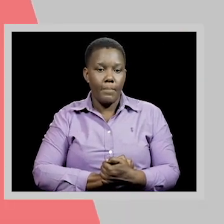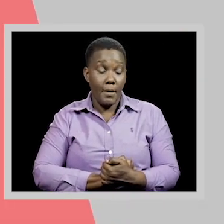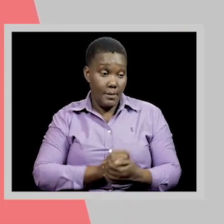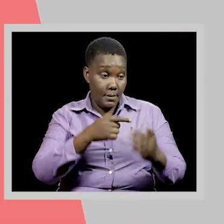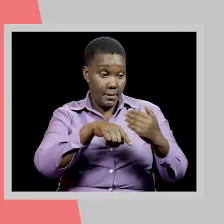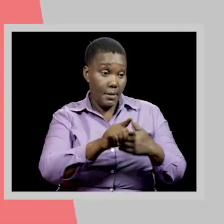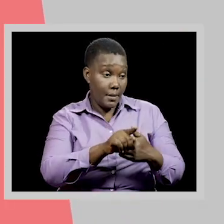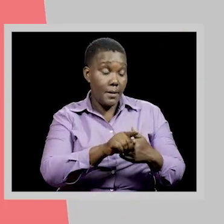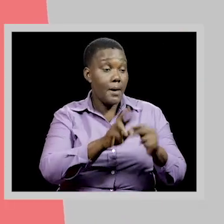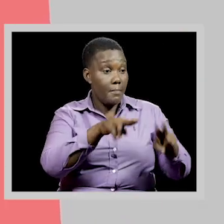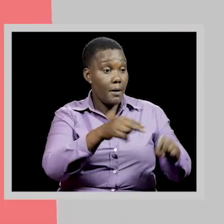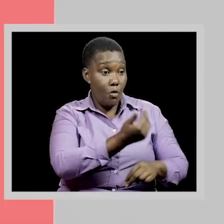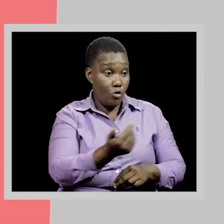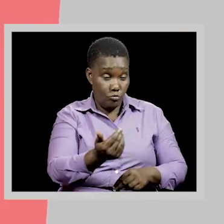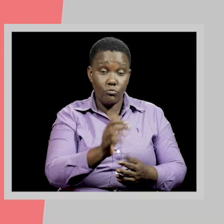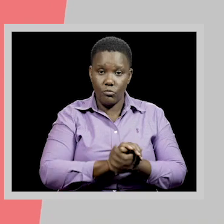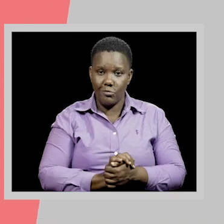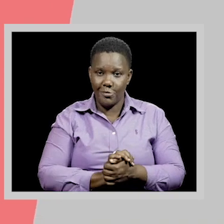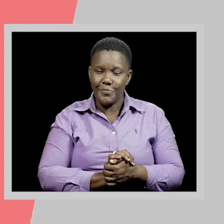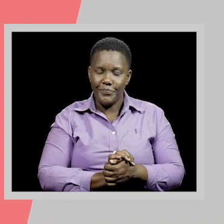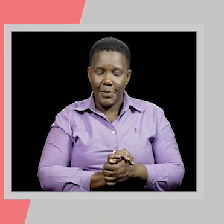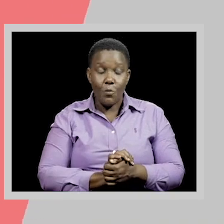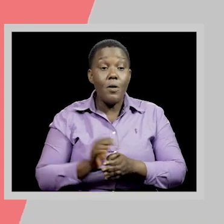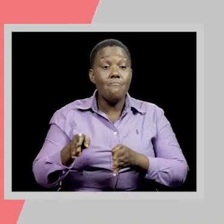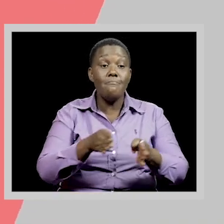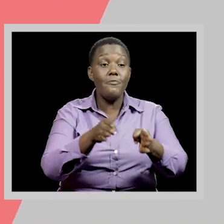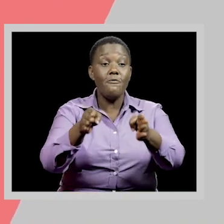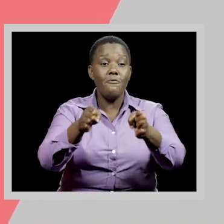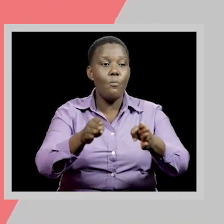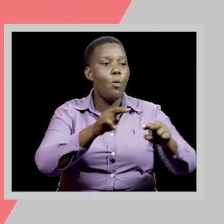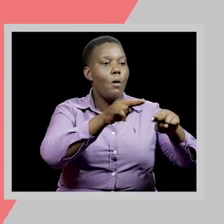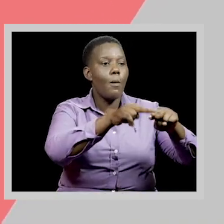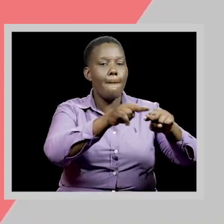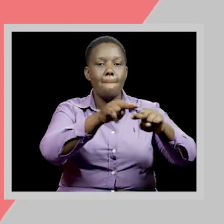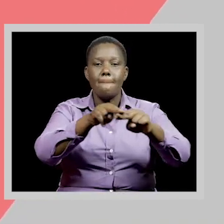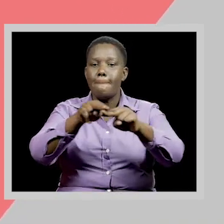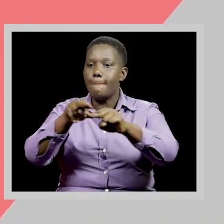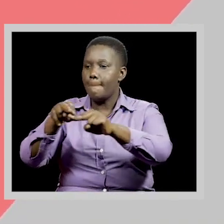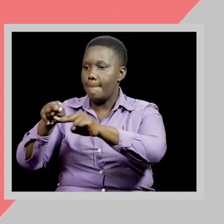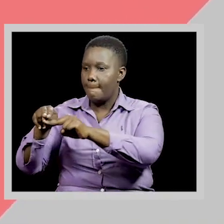In juvenile court proceedings, there is a required sitting arrangement.